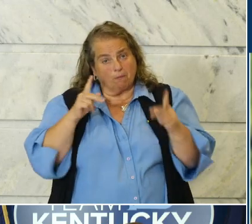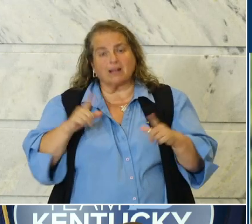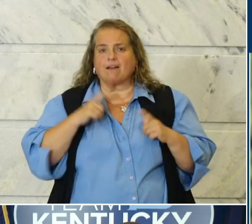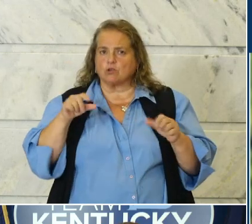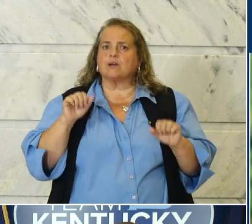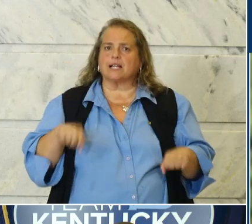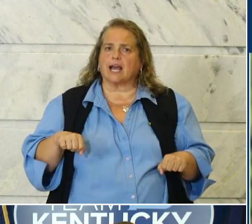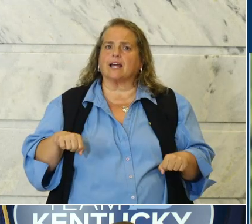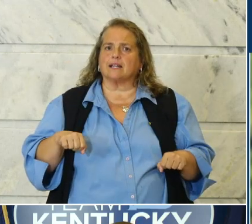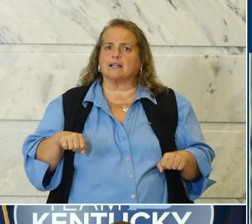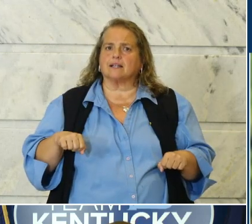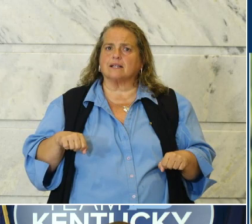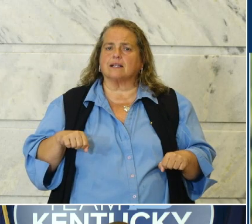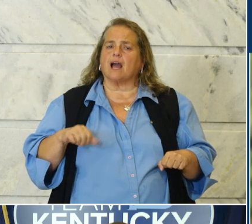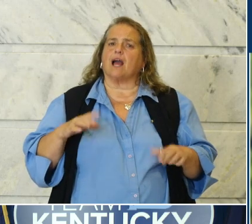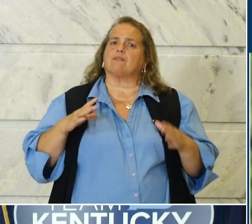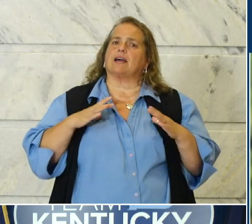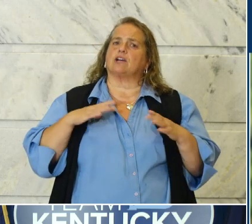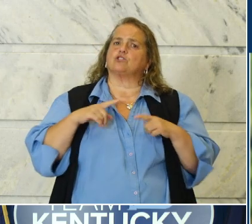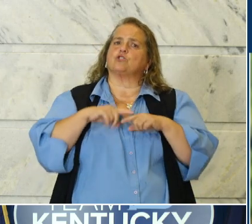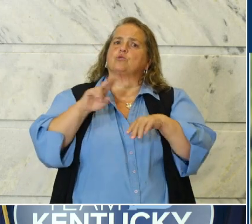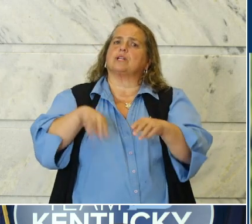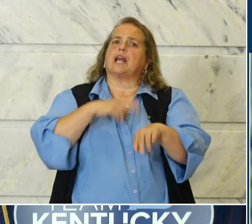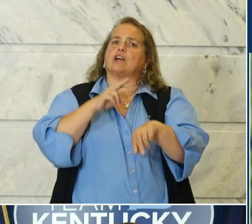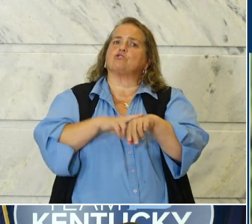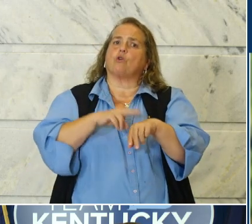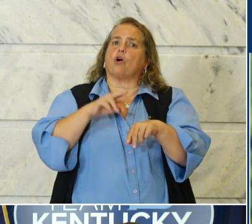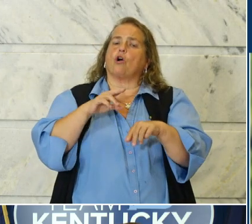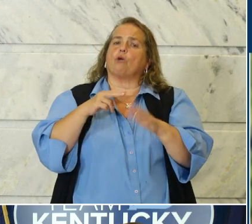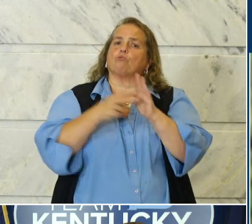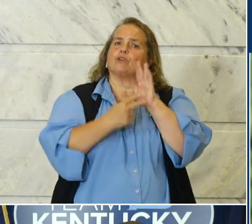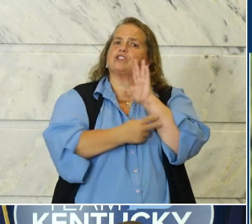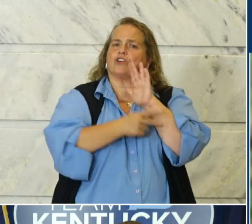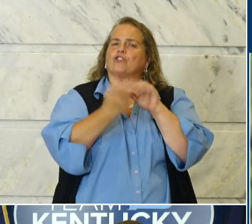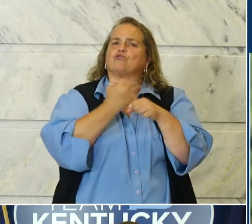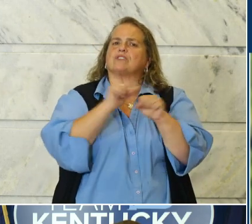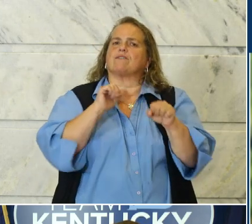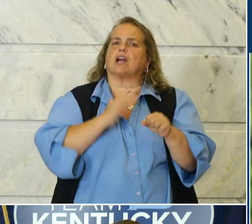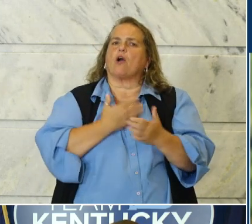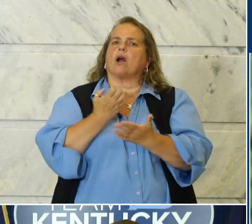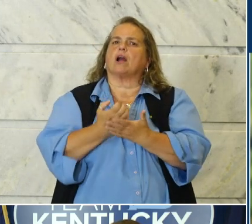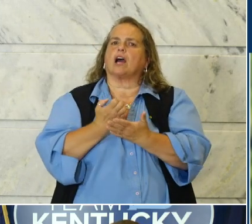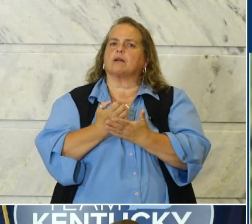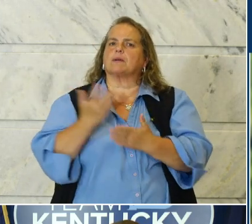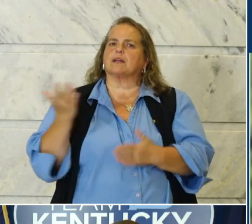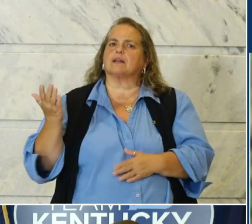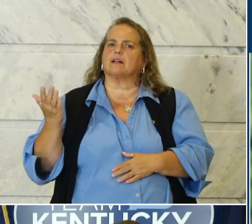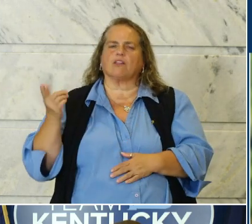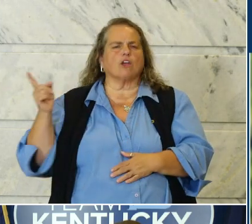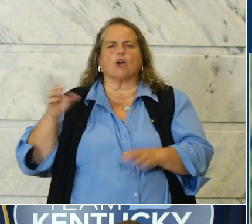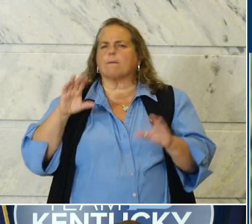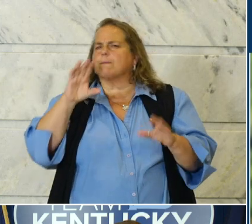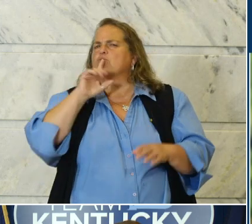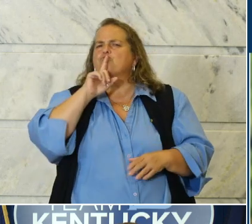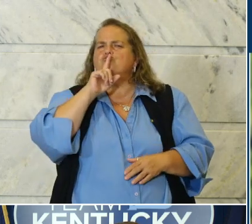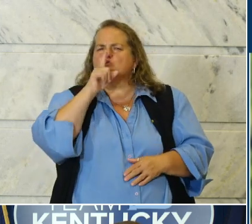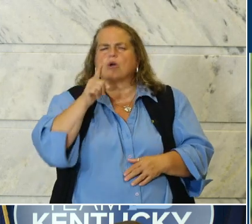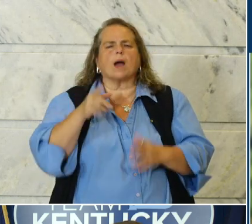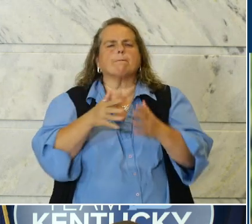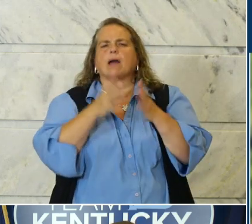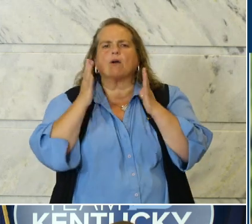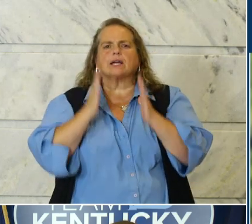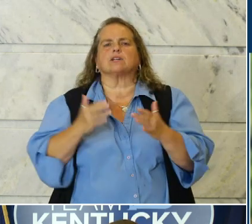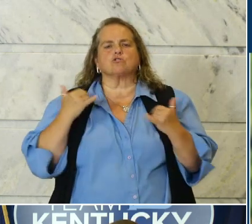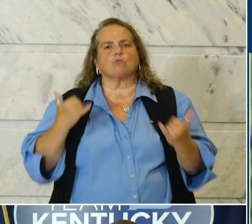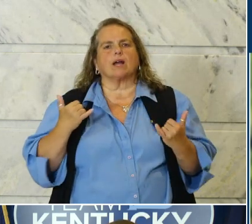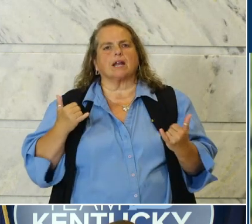On a mini vacation to Natural Bridge, they're working to save our economy. This is being a patriotic American at the moment. Whoever thought